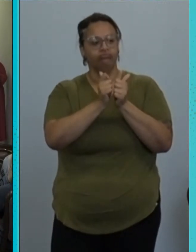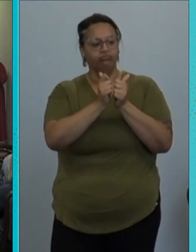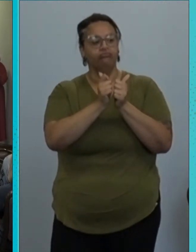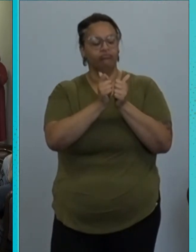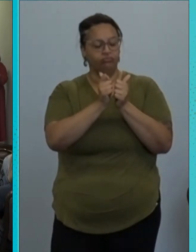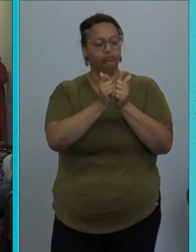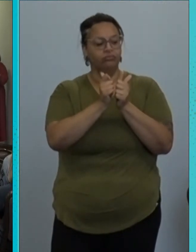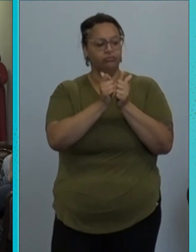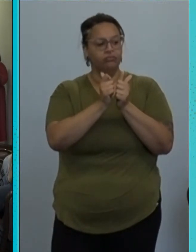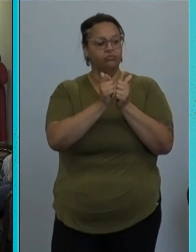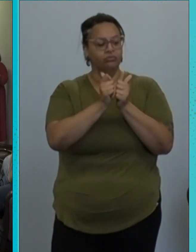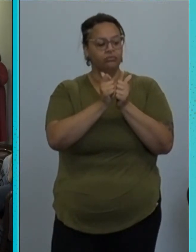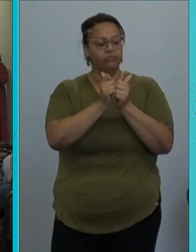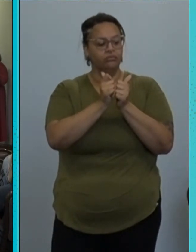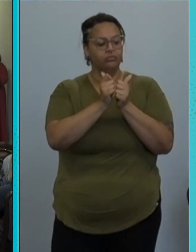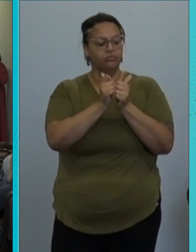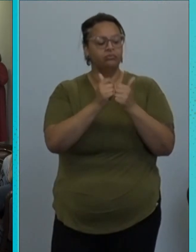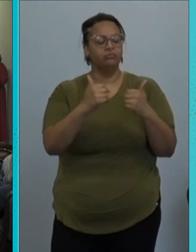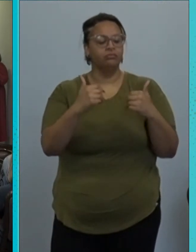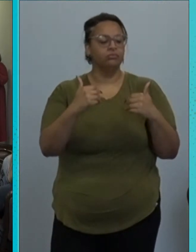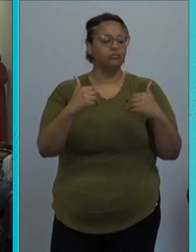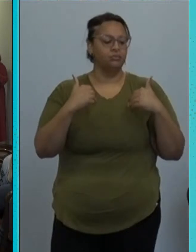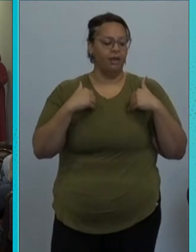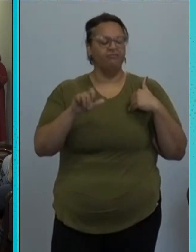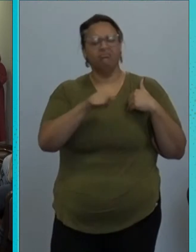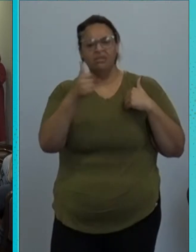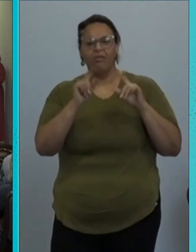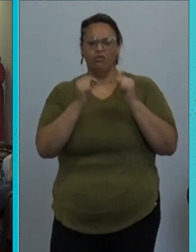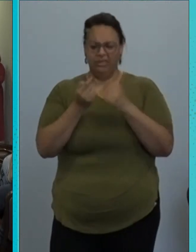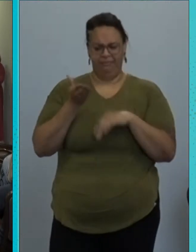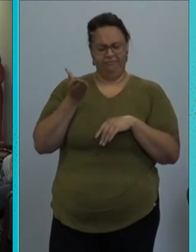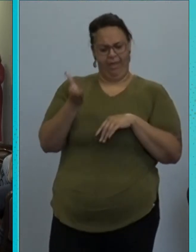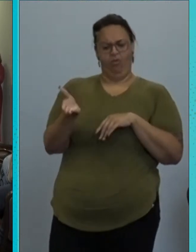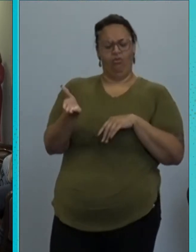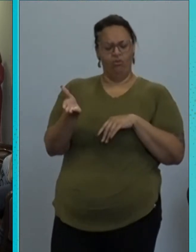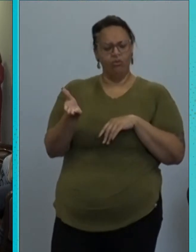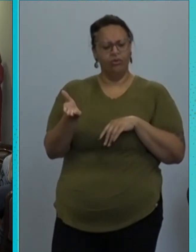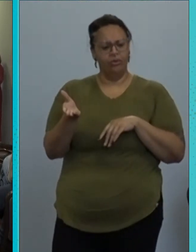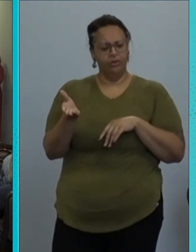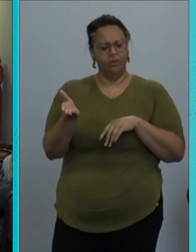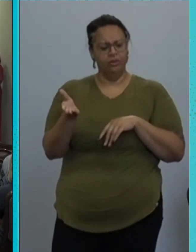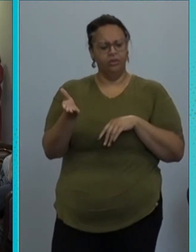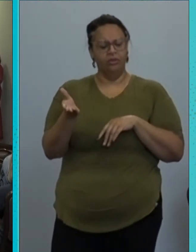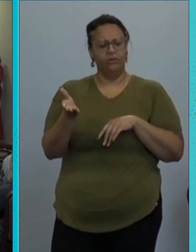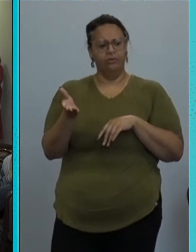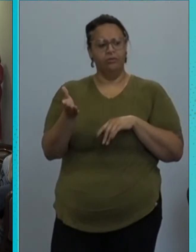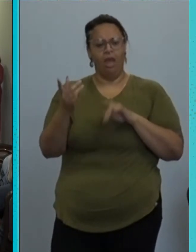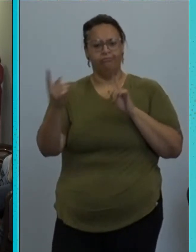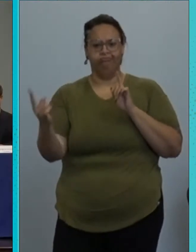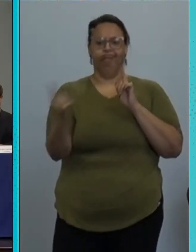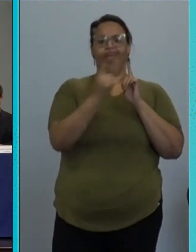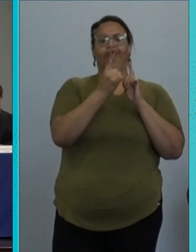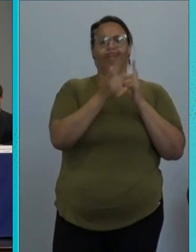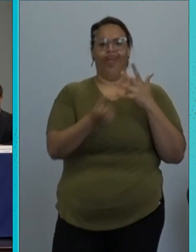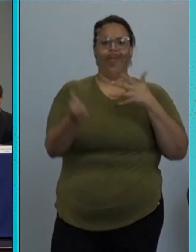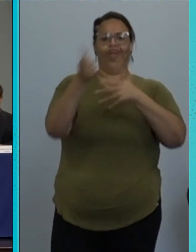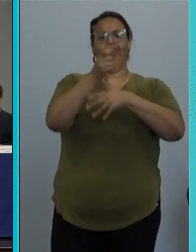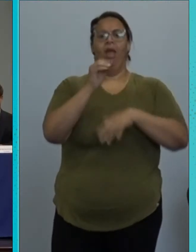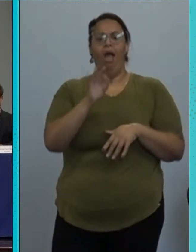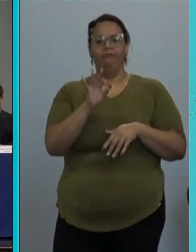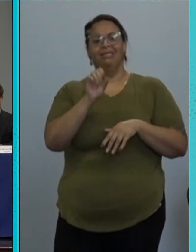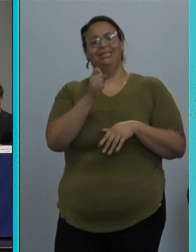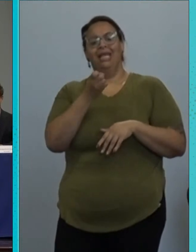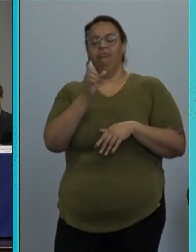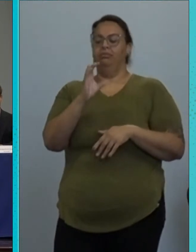there was a reporting team there who came up to the superintendent of